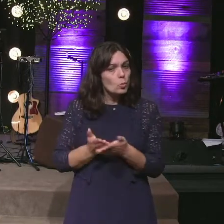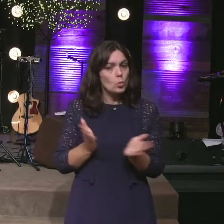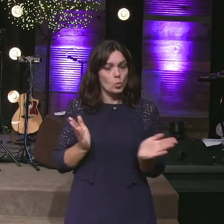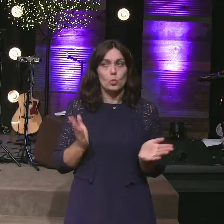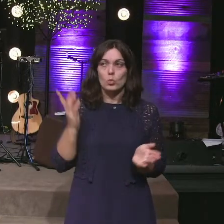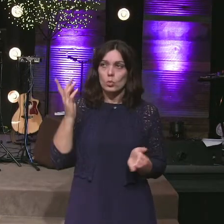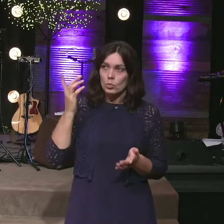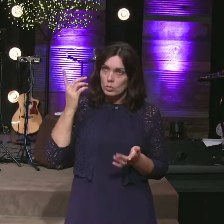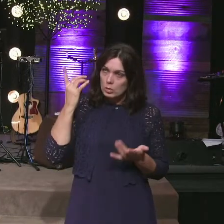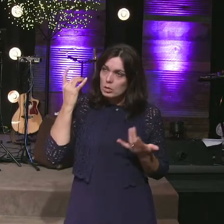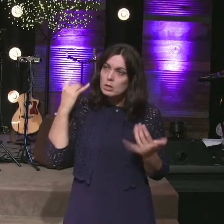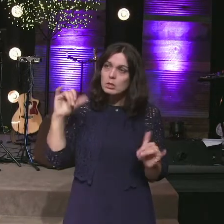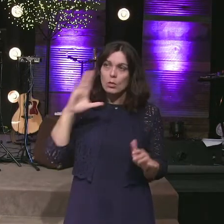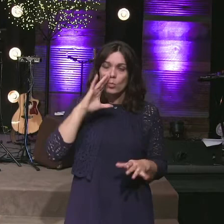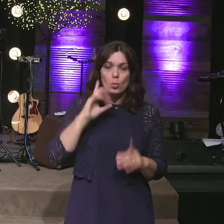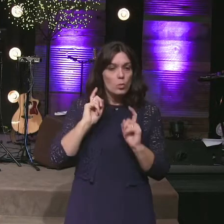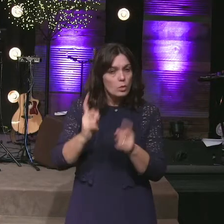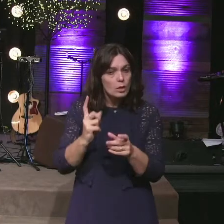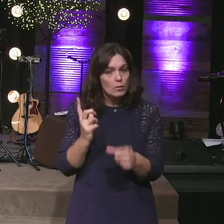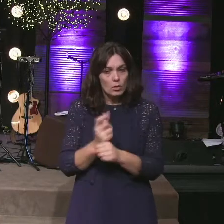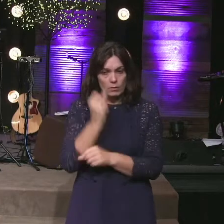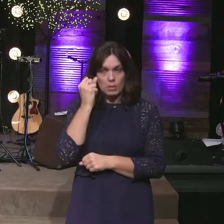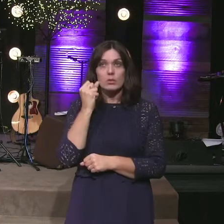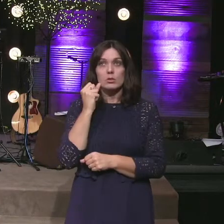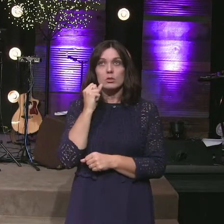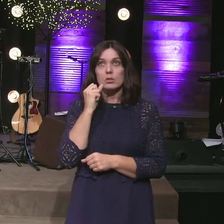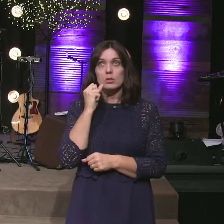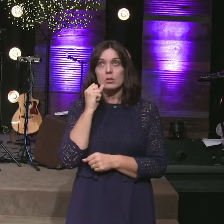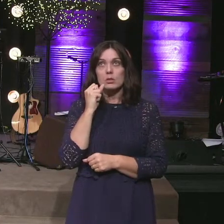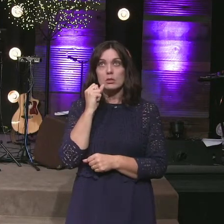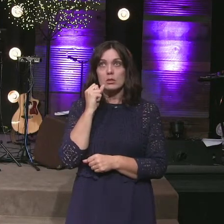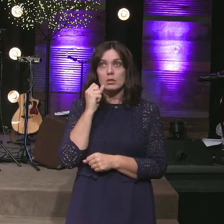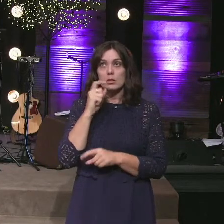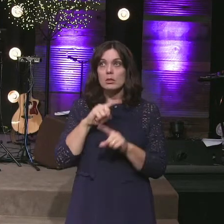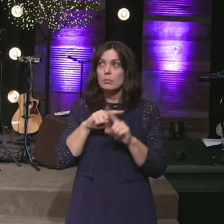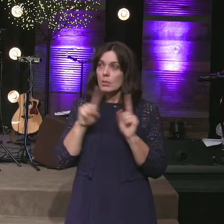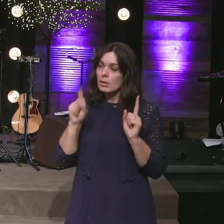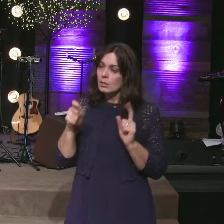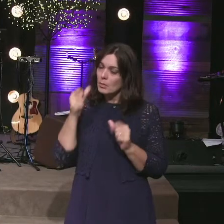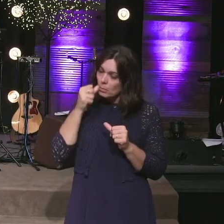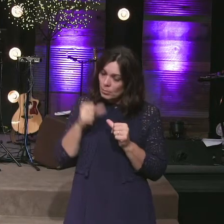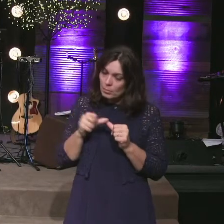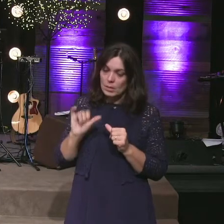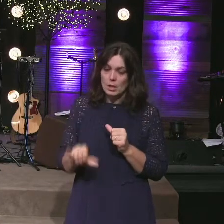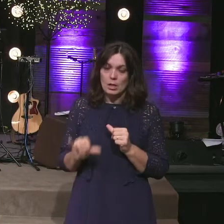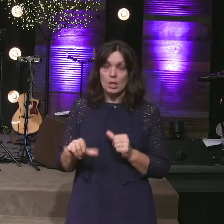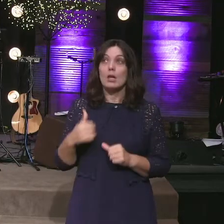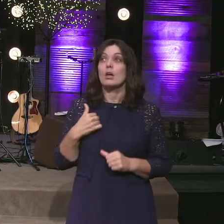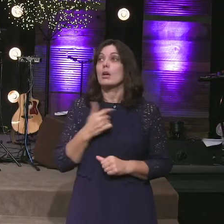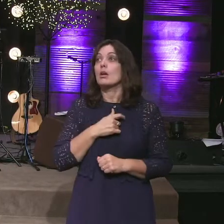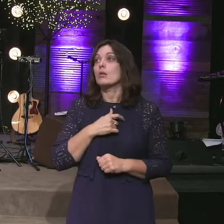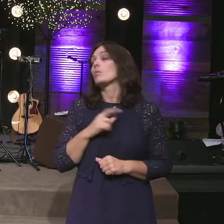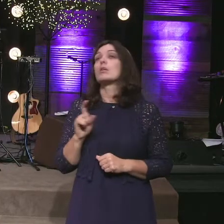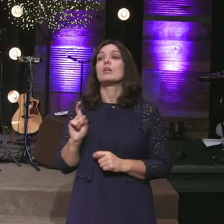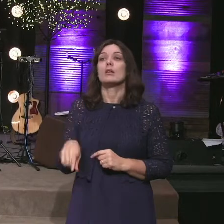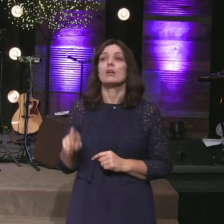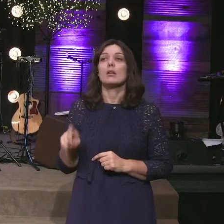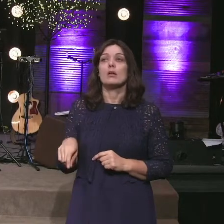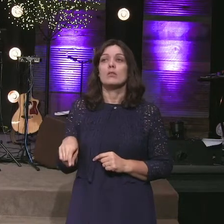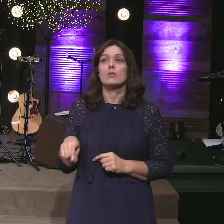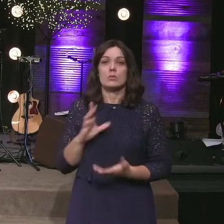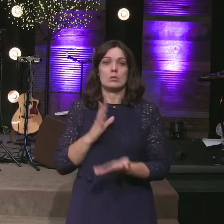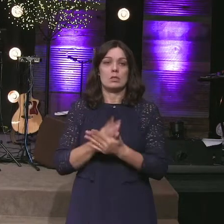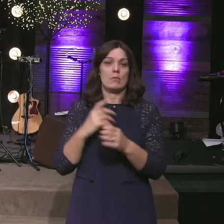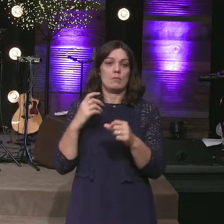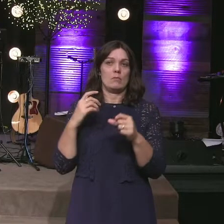going to give you the victory. We have to remember that. And we have to, you know, stop fighting with